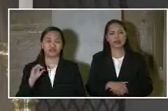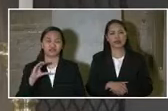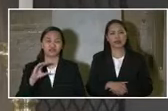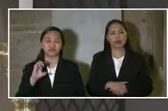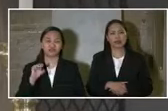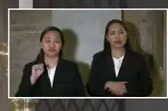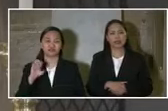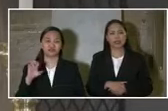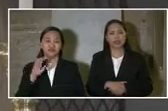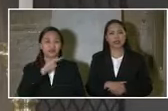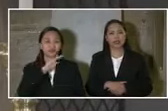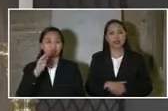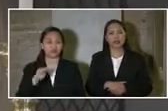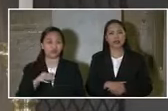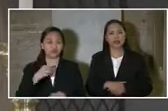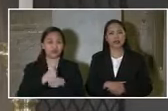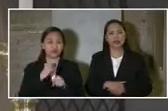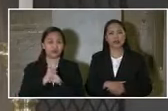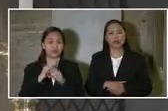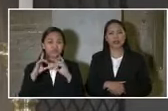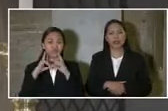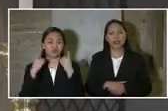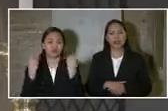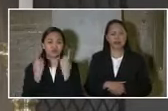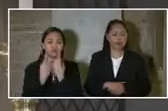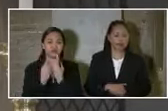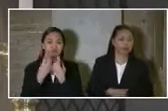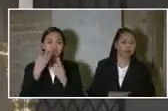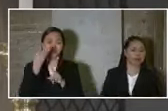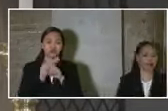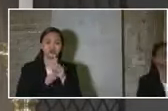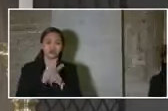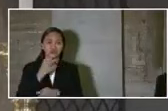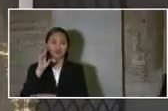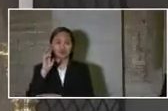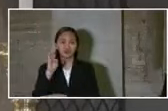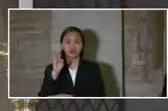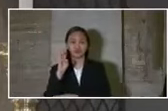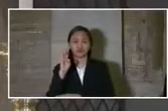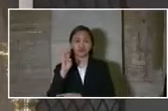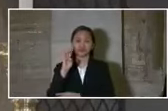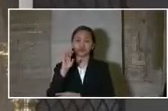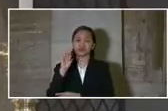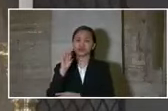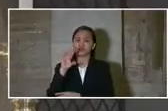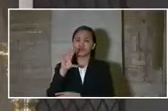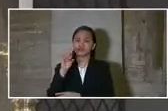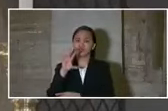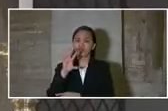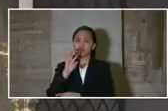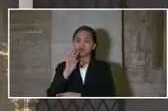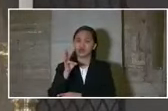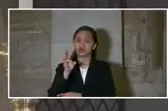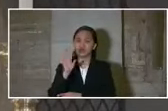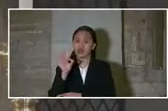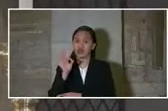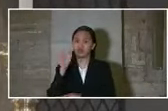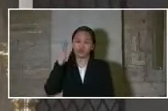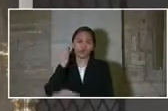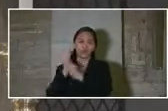Manila was created a diocese in February 6, 1579,